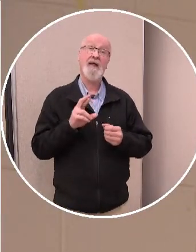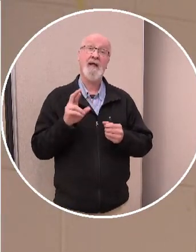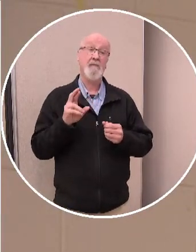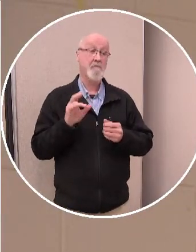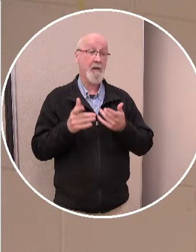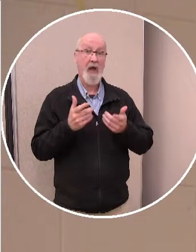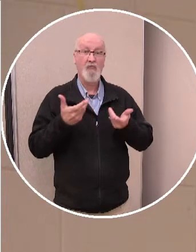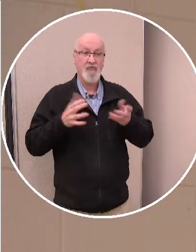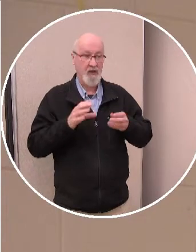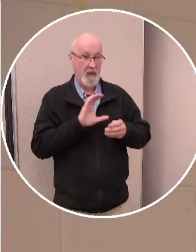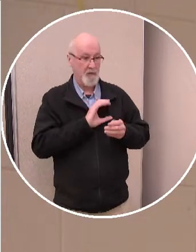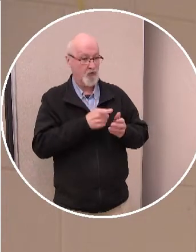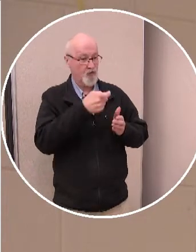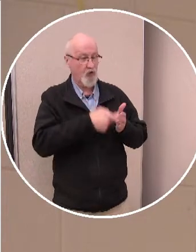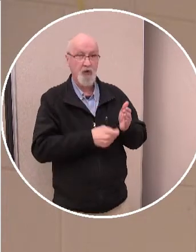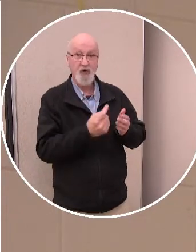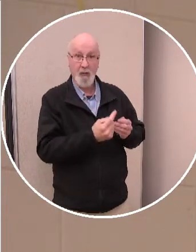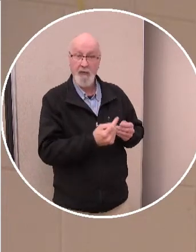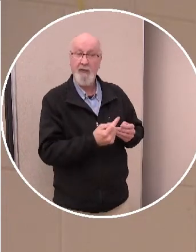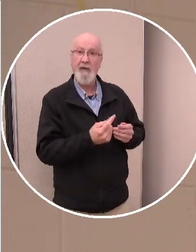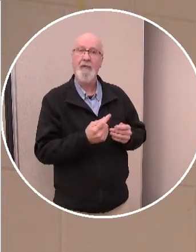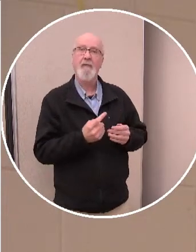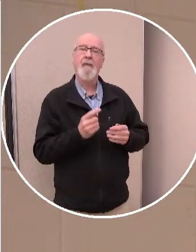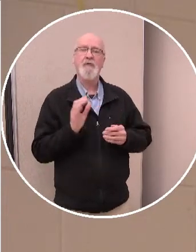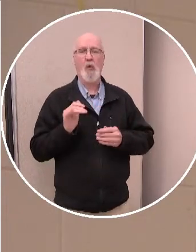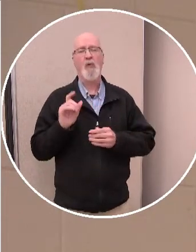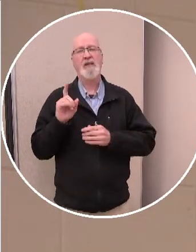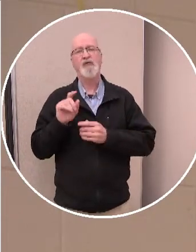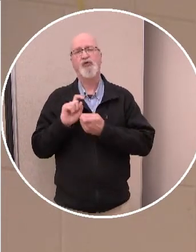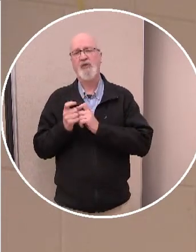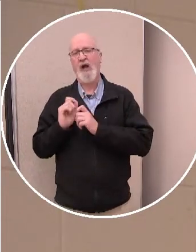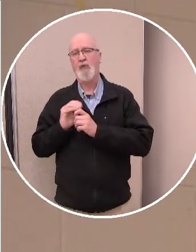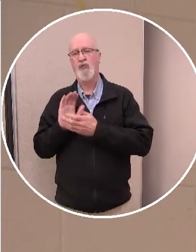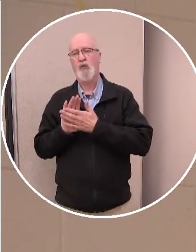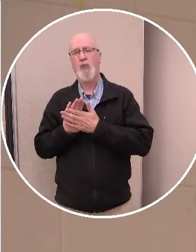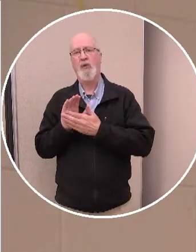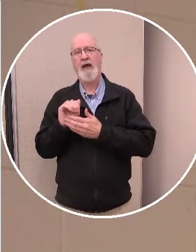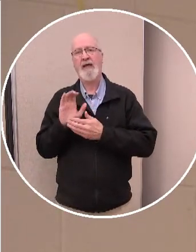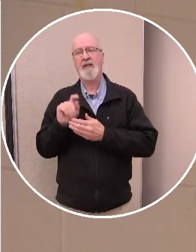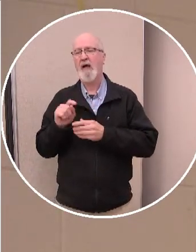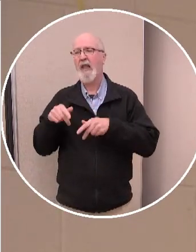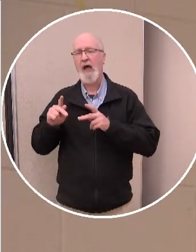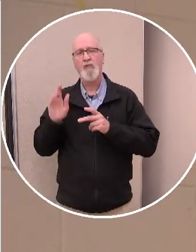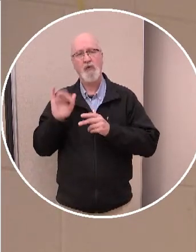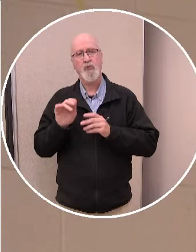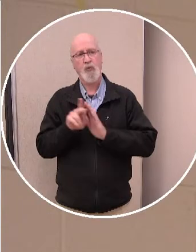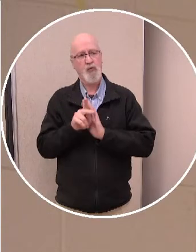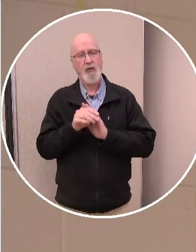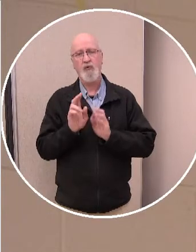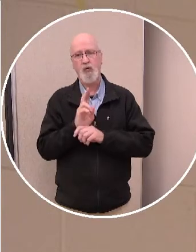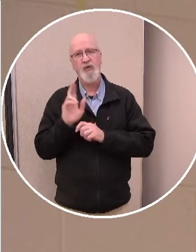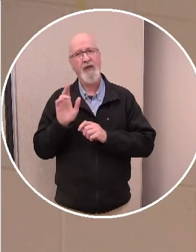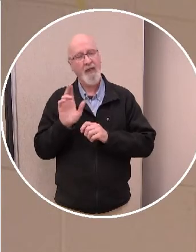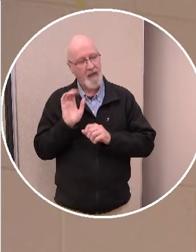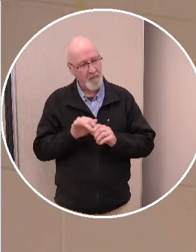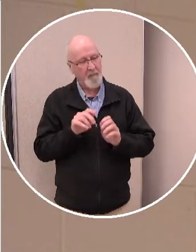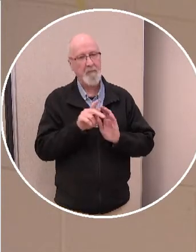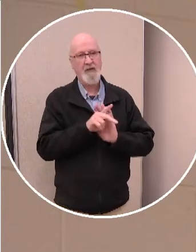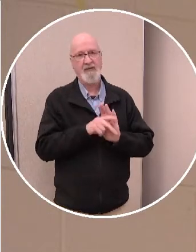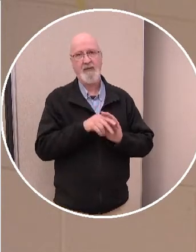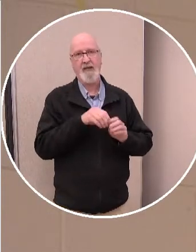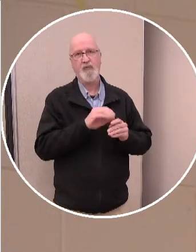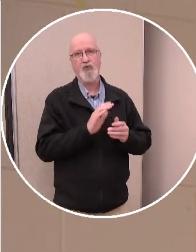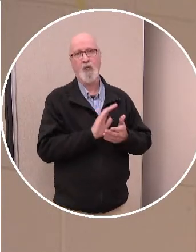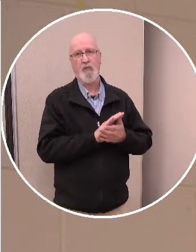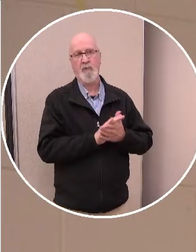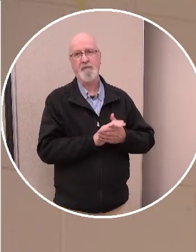been laid. And the Schools Act was amended to allow this policy to be enacted. In